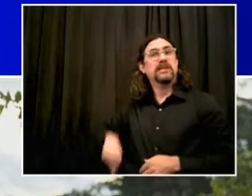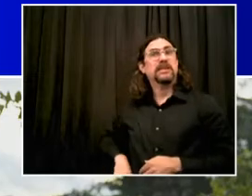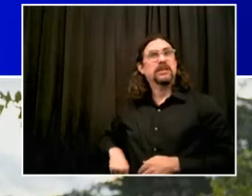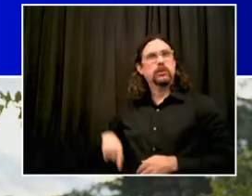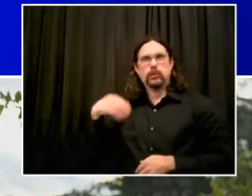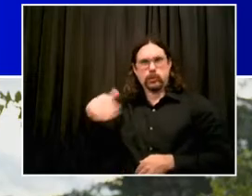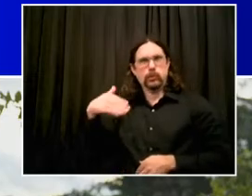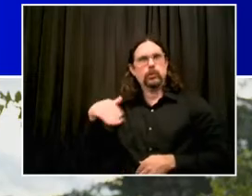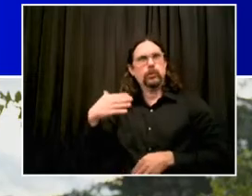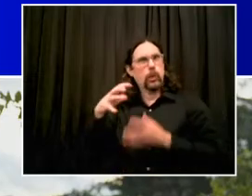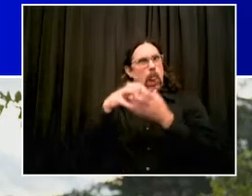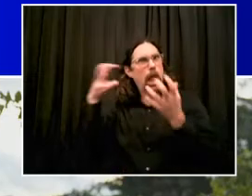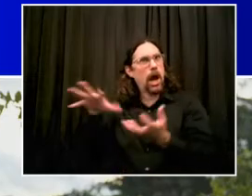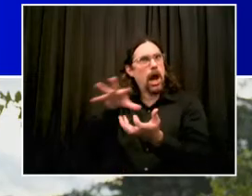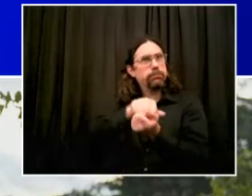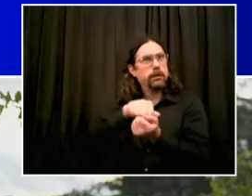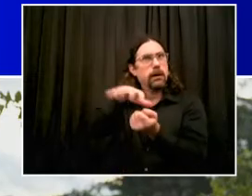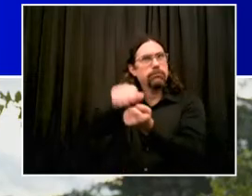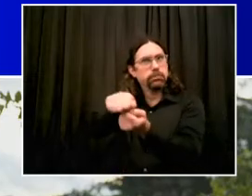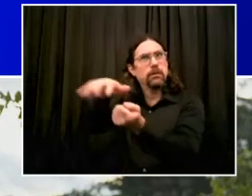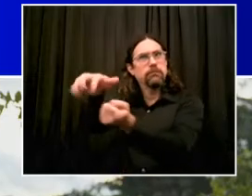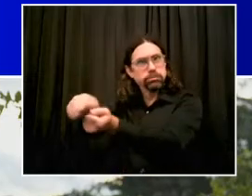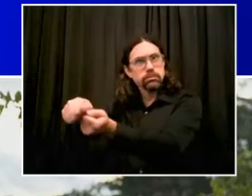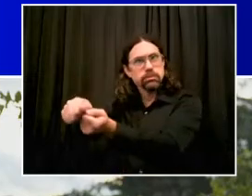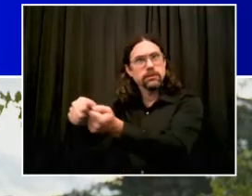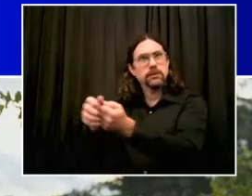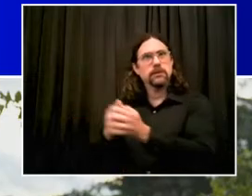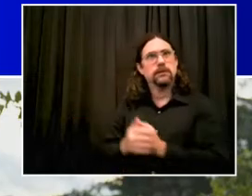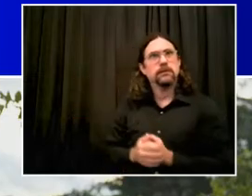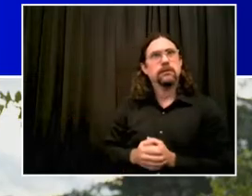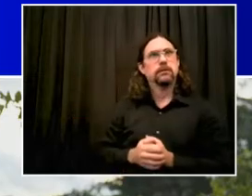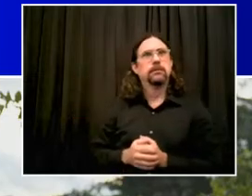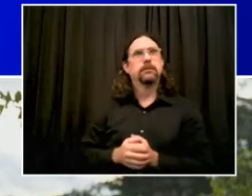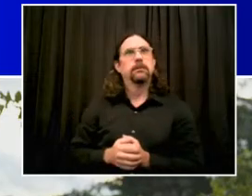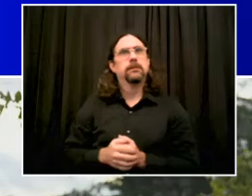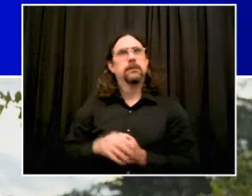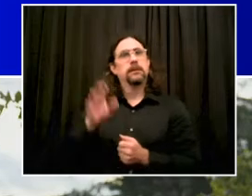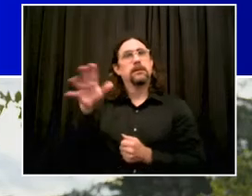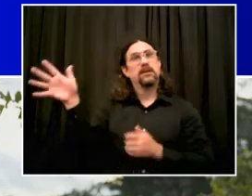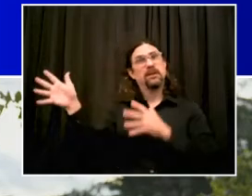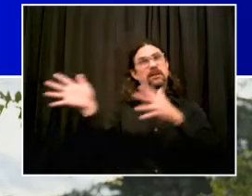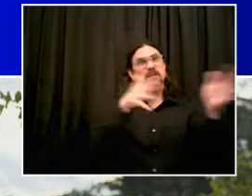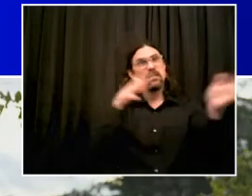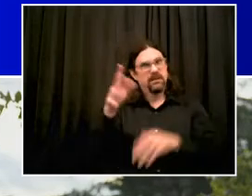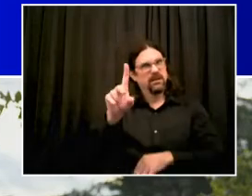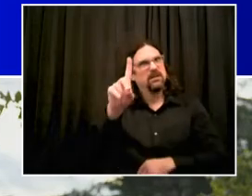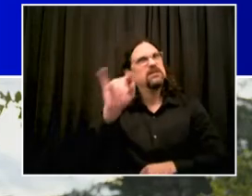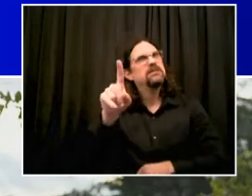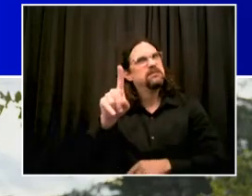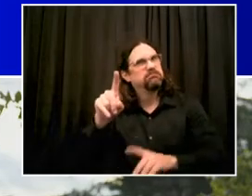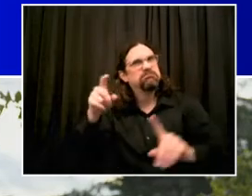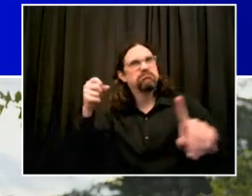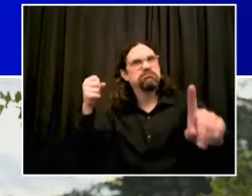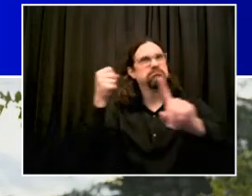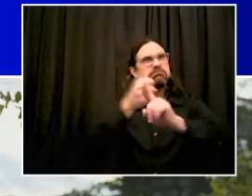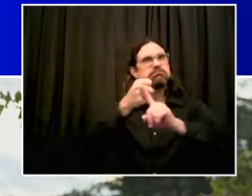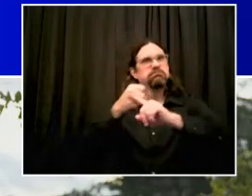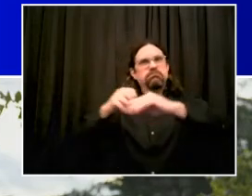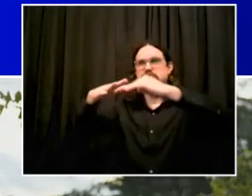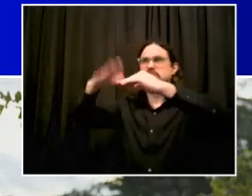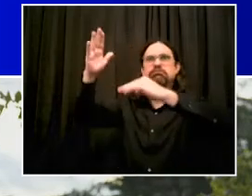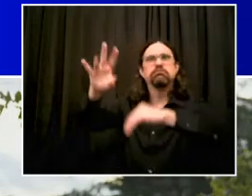Kennedy Airport, over 70 miles per hour. So extraordinarily powerful storm, very brief but very